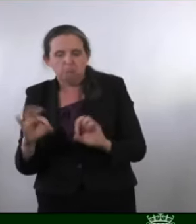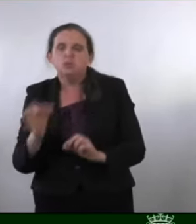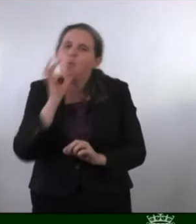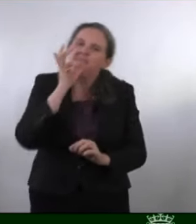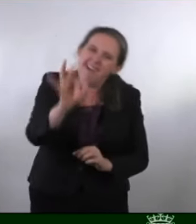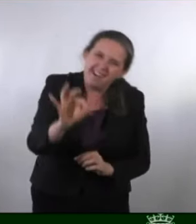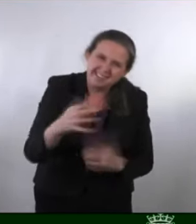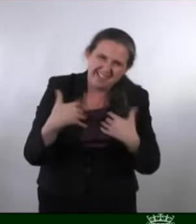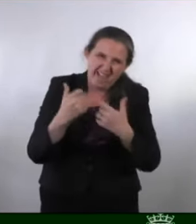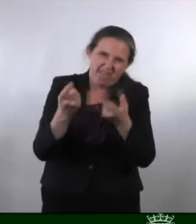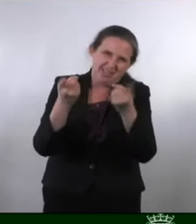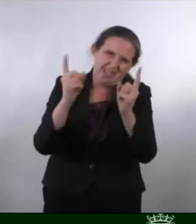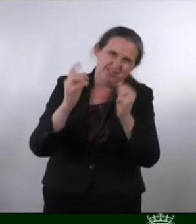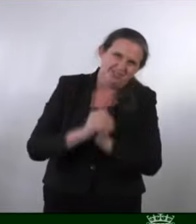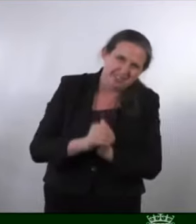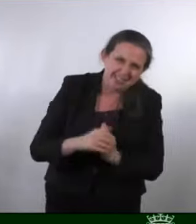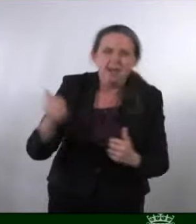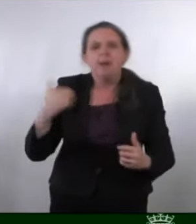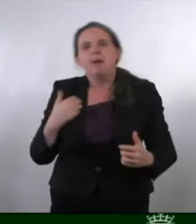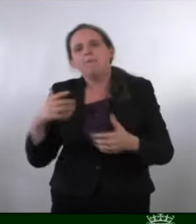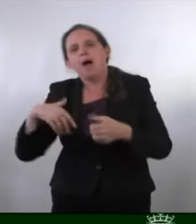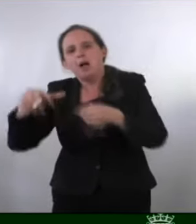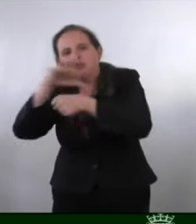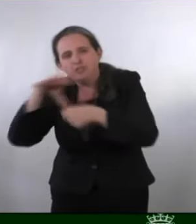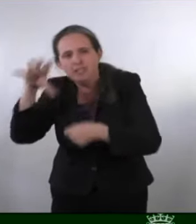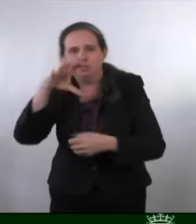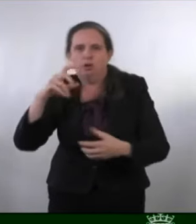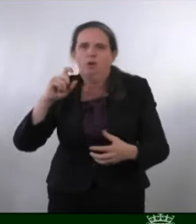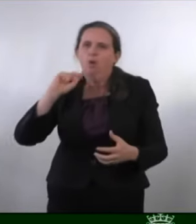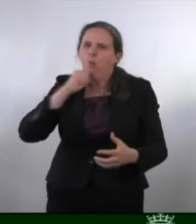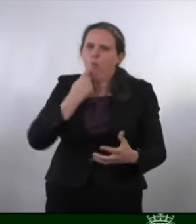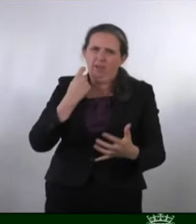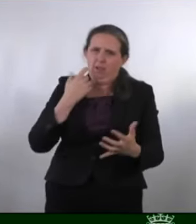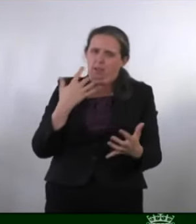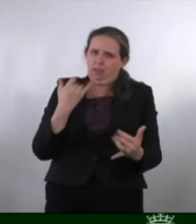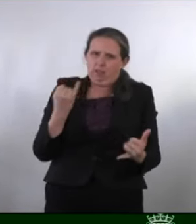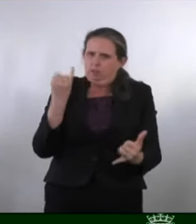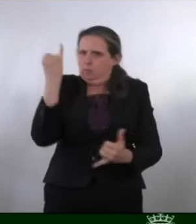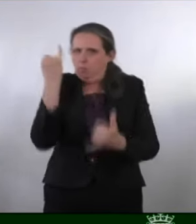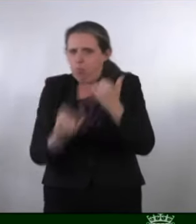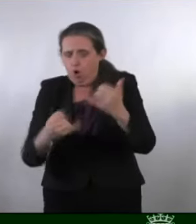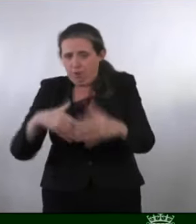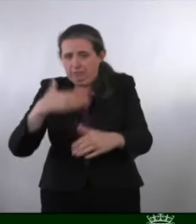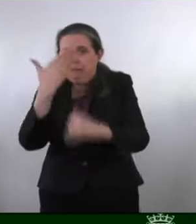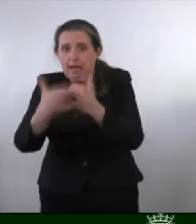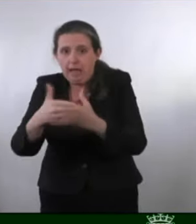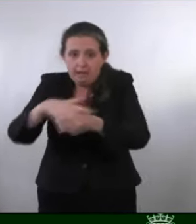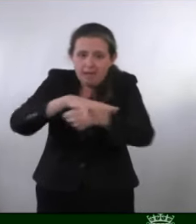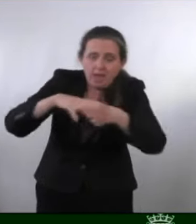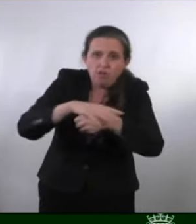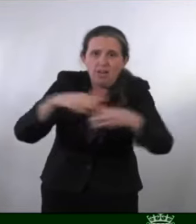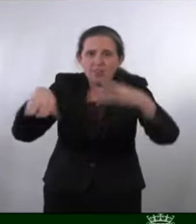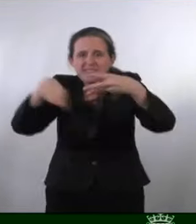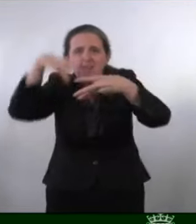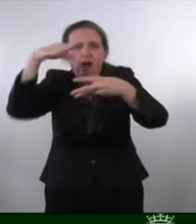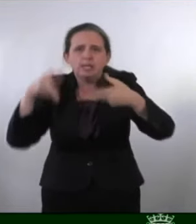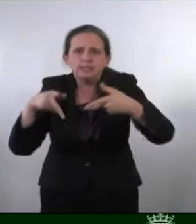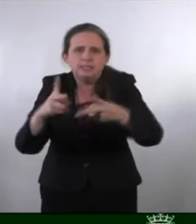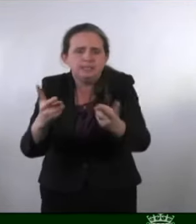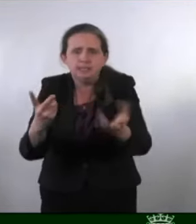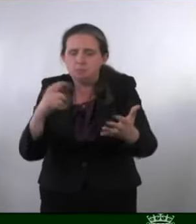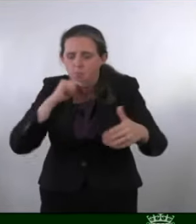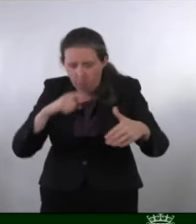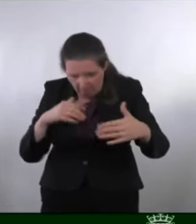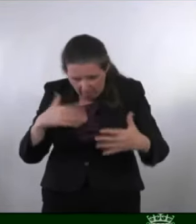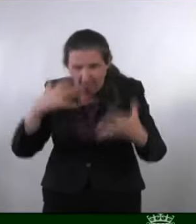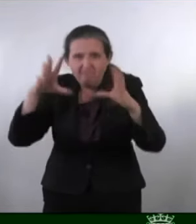out of this national lockdown in a worse position than it went in. When the tier restrictions were last implemented, local leaders